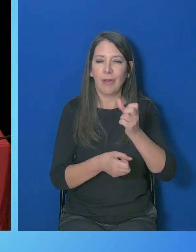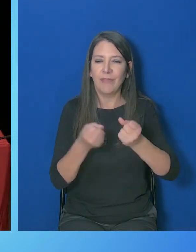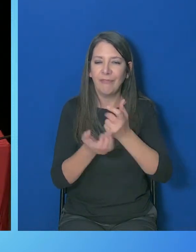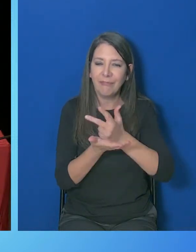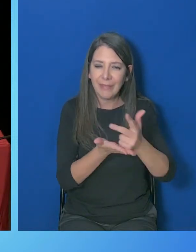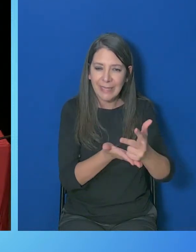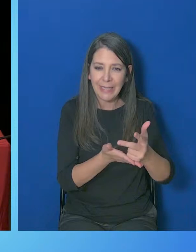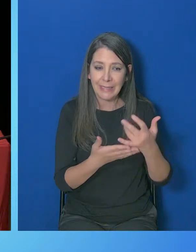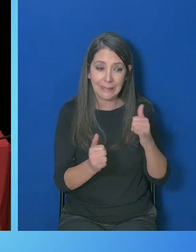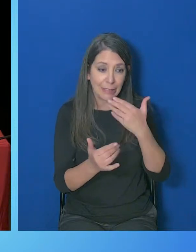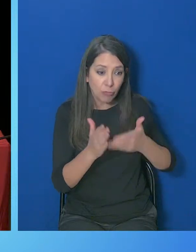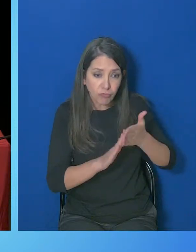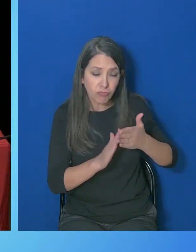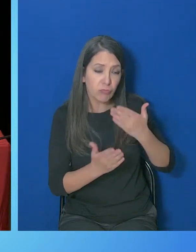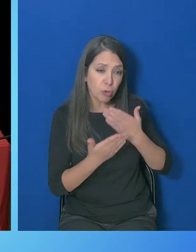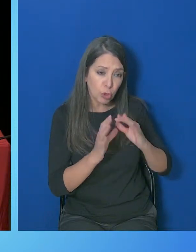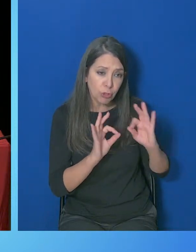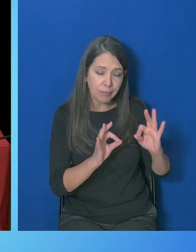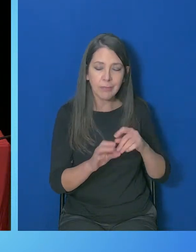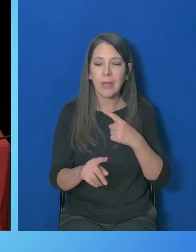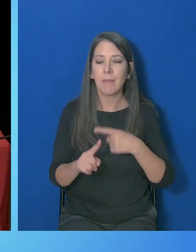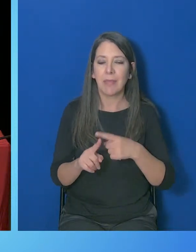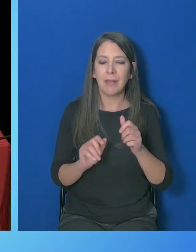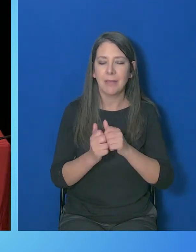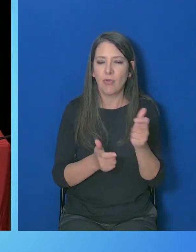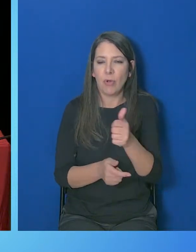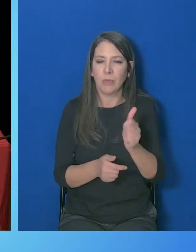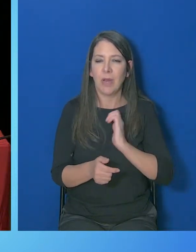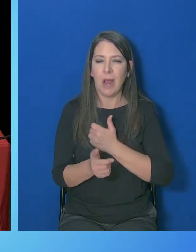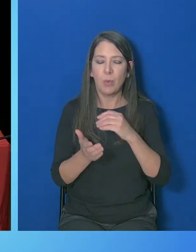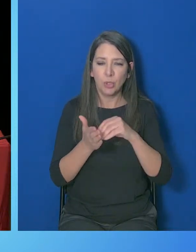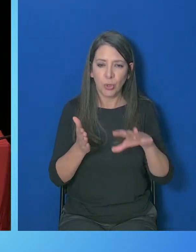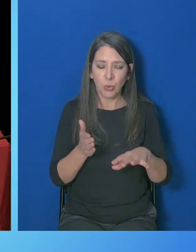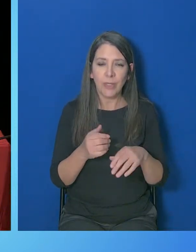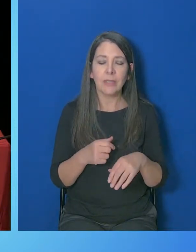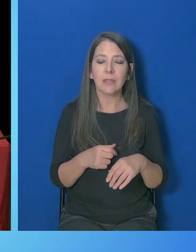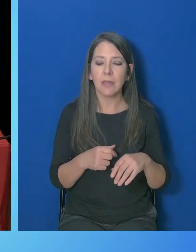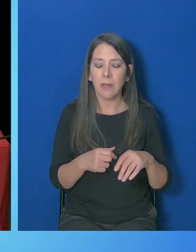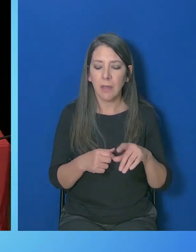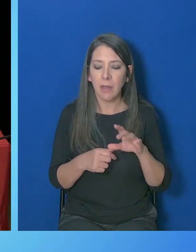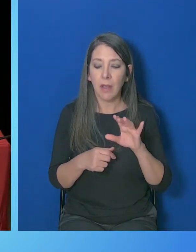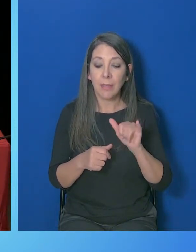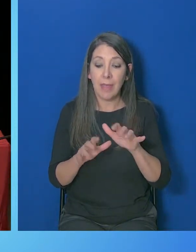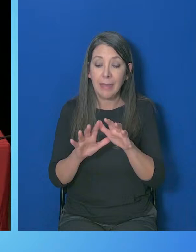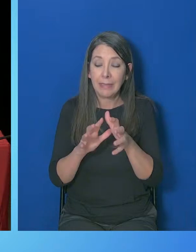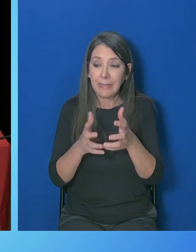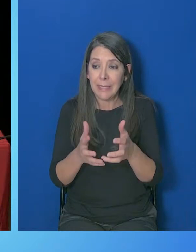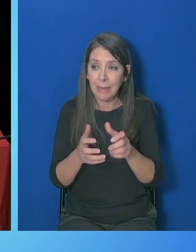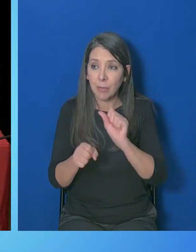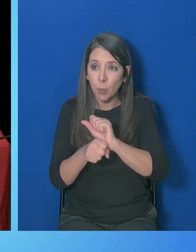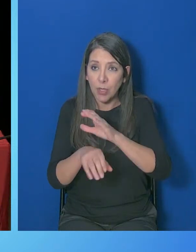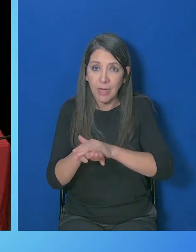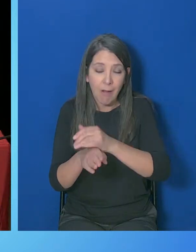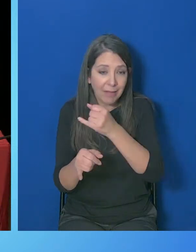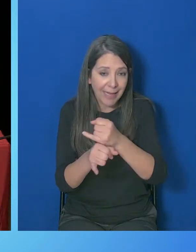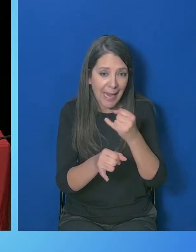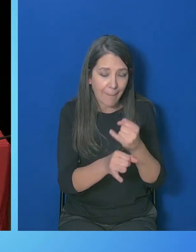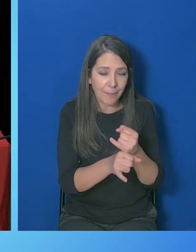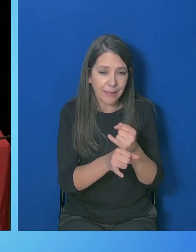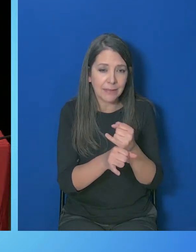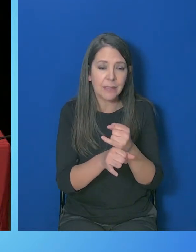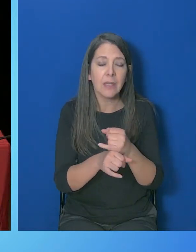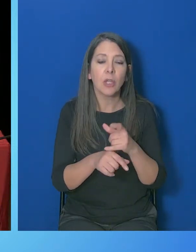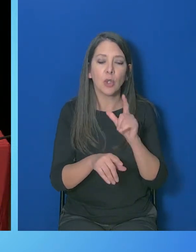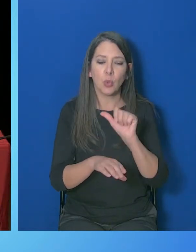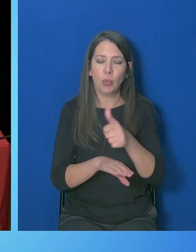and transportation of our students. The food services team is working with campuses to